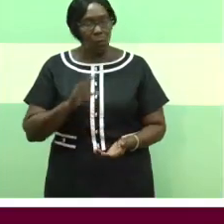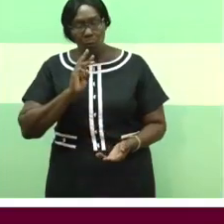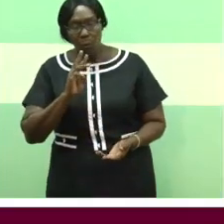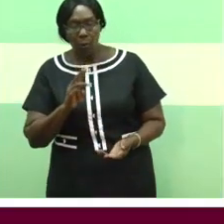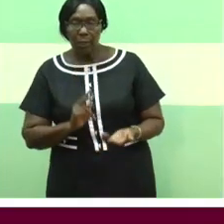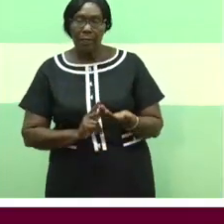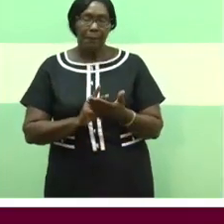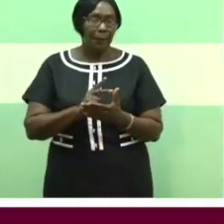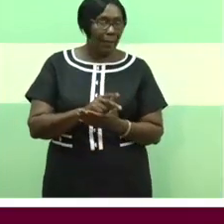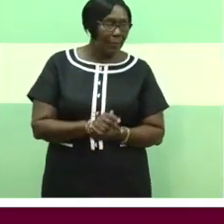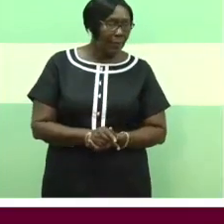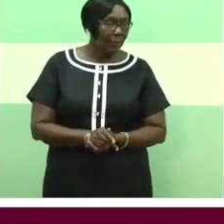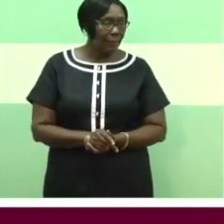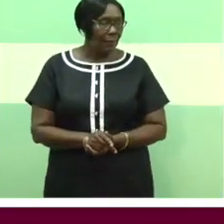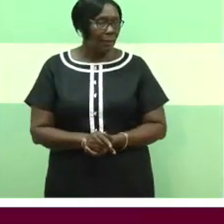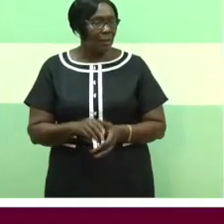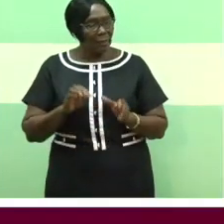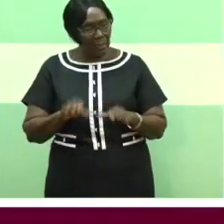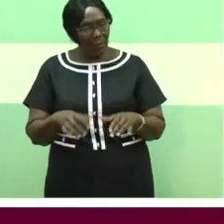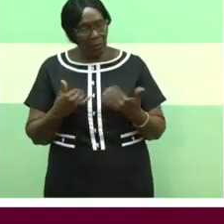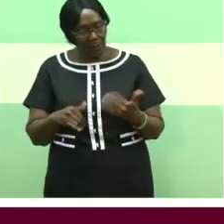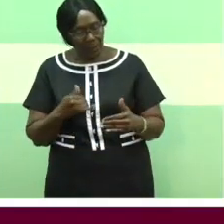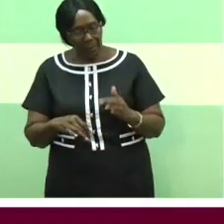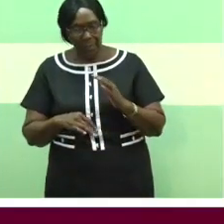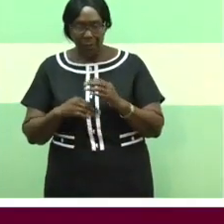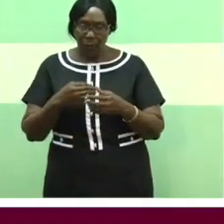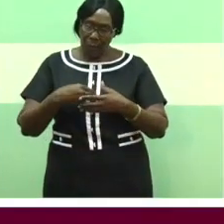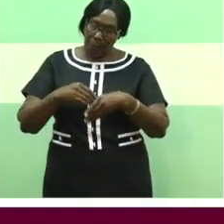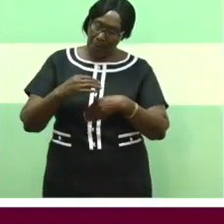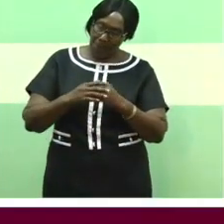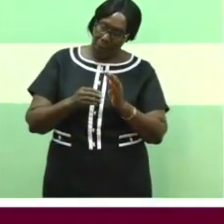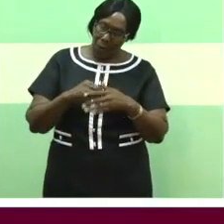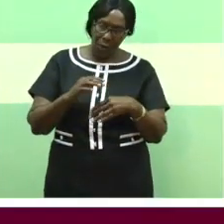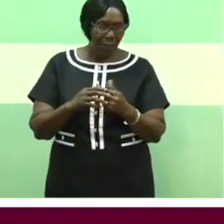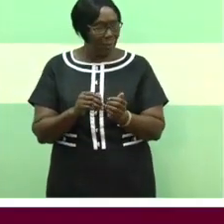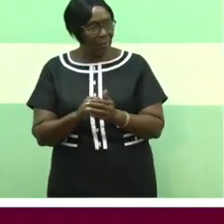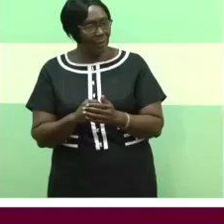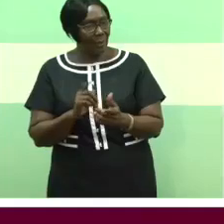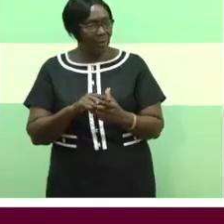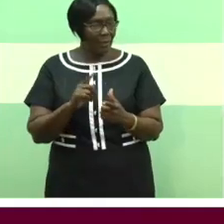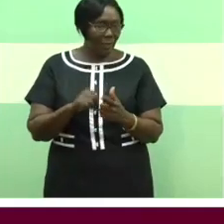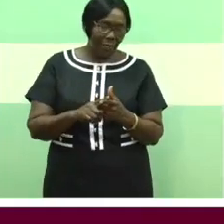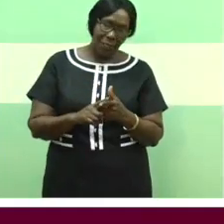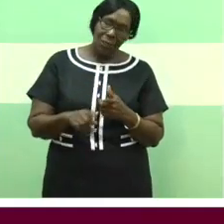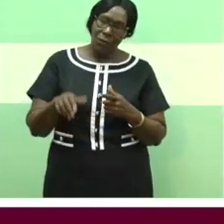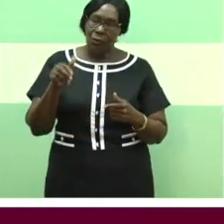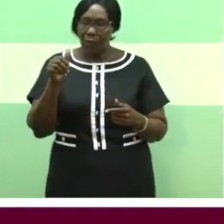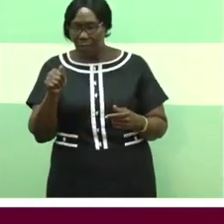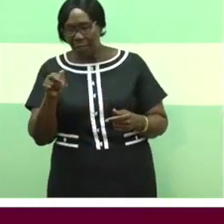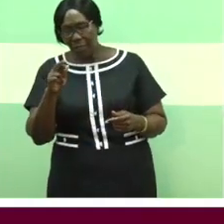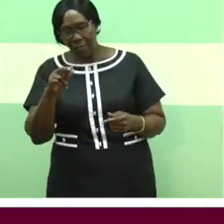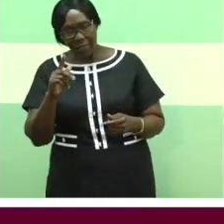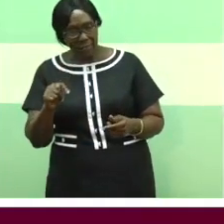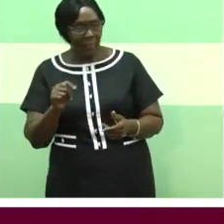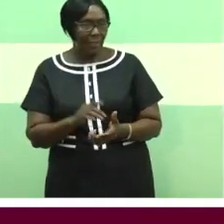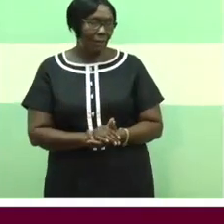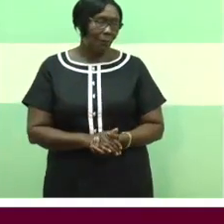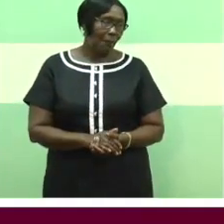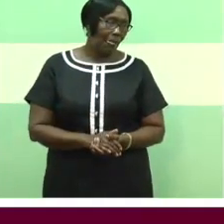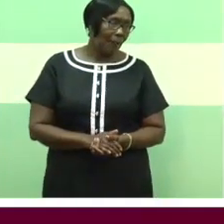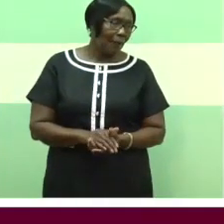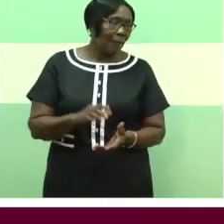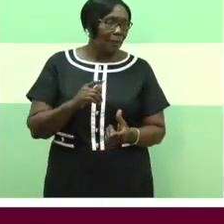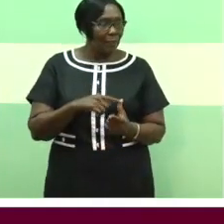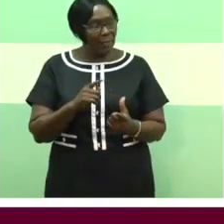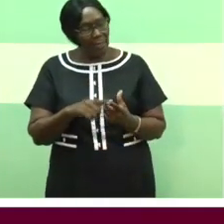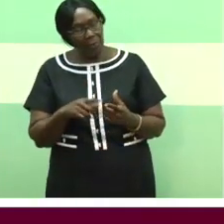the plants, then you can play with blocks, then you can do some art and craft, then